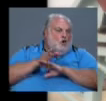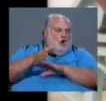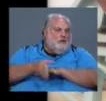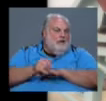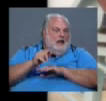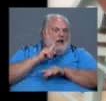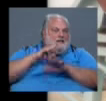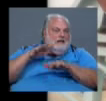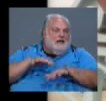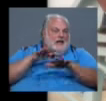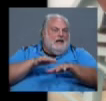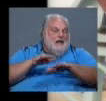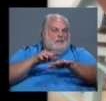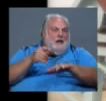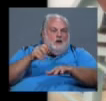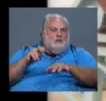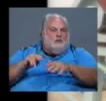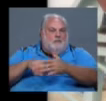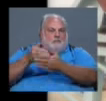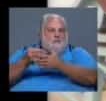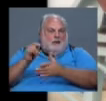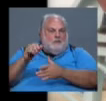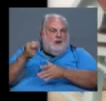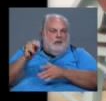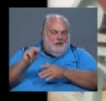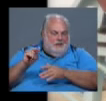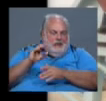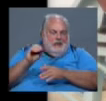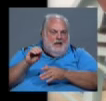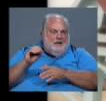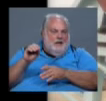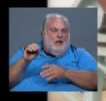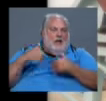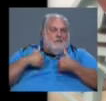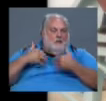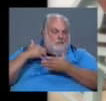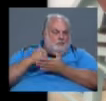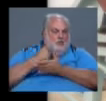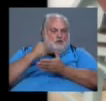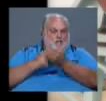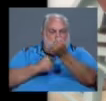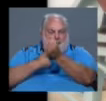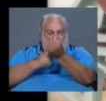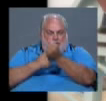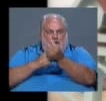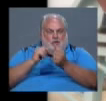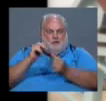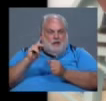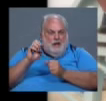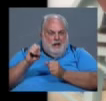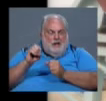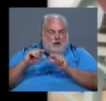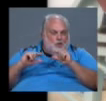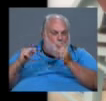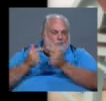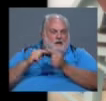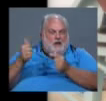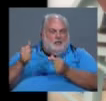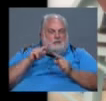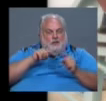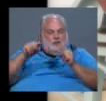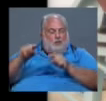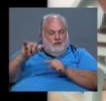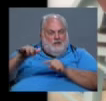through the Mediterranean to get to Bahrain and be on station. And so we will have the opportunity to support strike groups and other Navy ships that are deployed to the